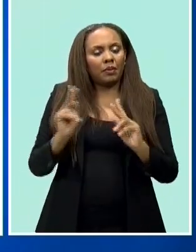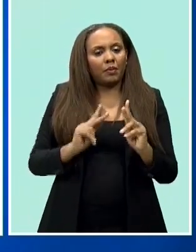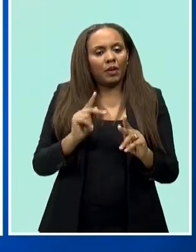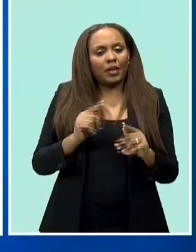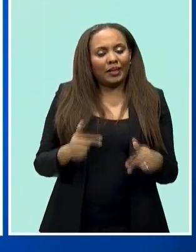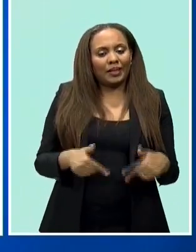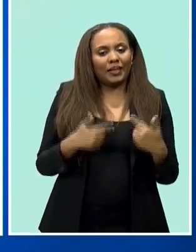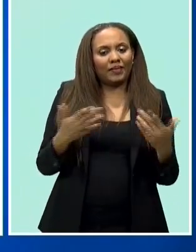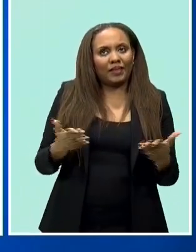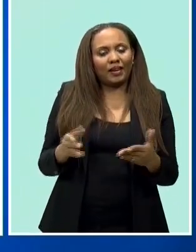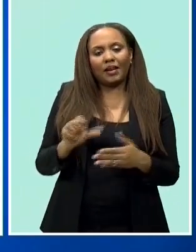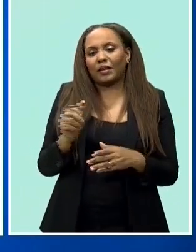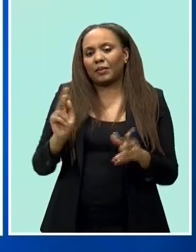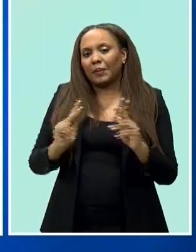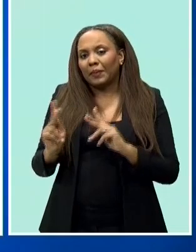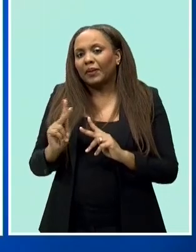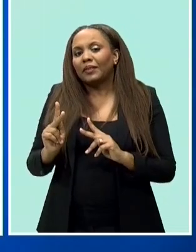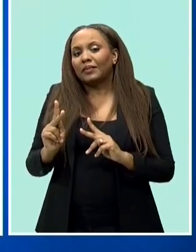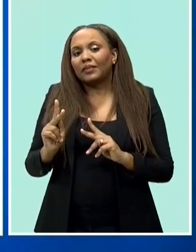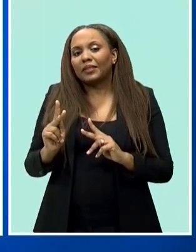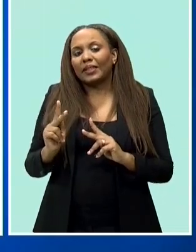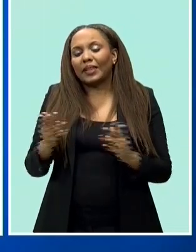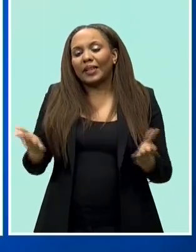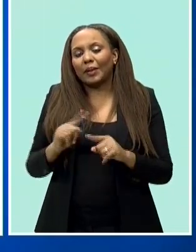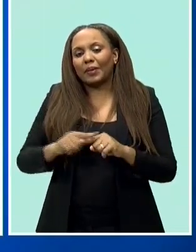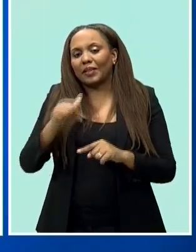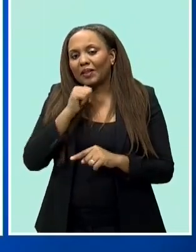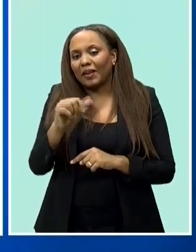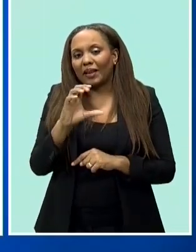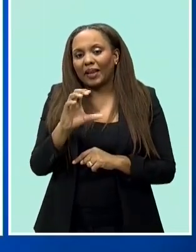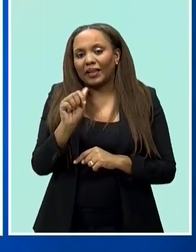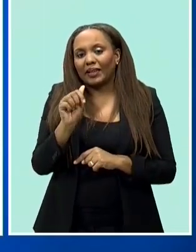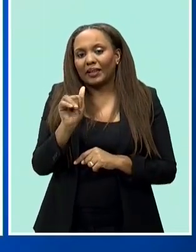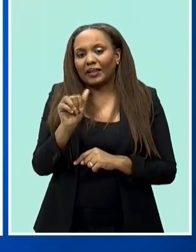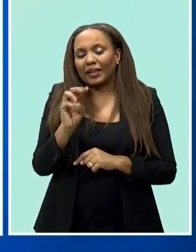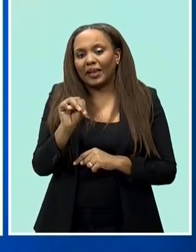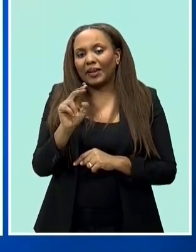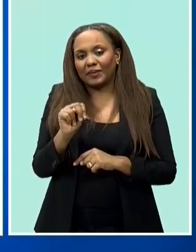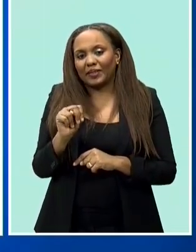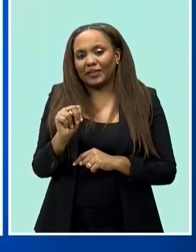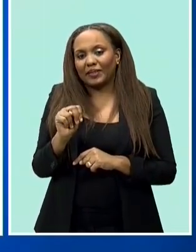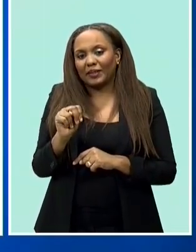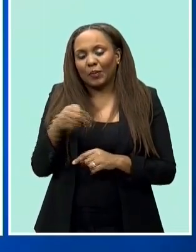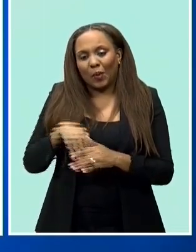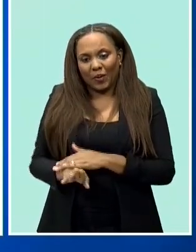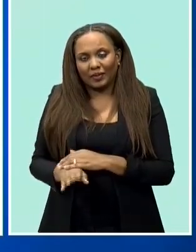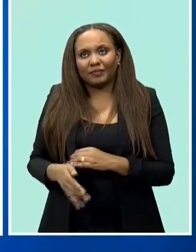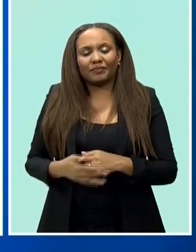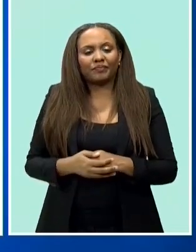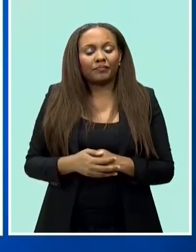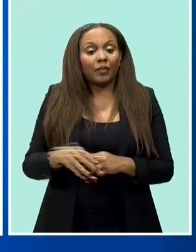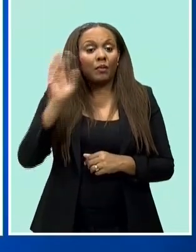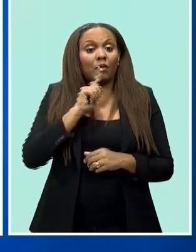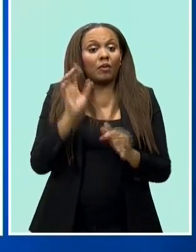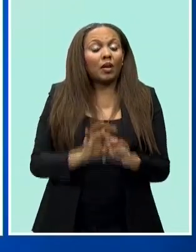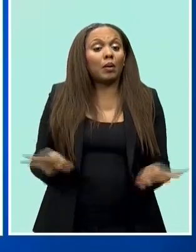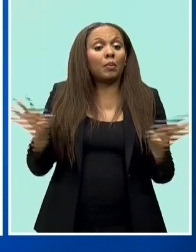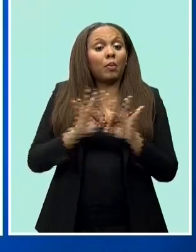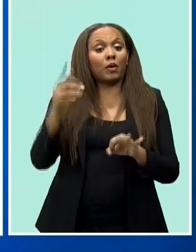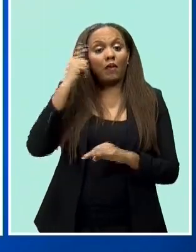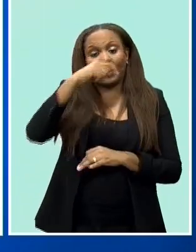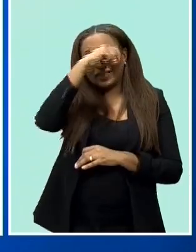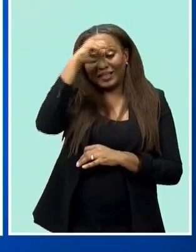yet to be confirmed, Mr. Green says the recent wave of sargassum will be a priority for this year's summer cleanup.